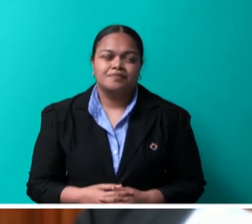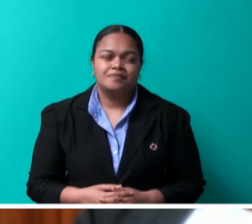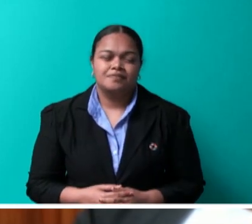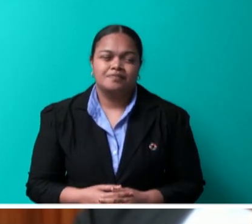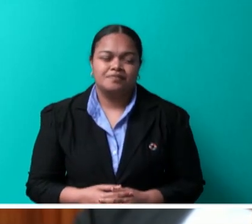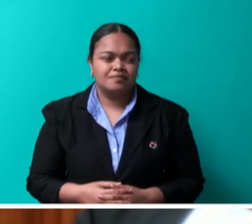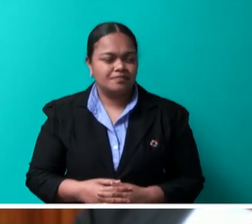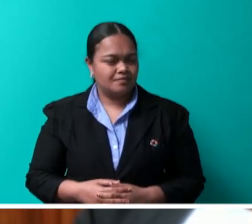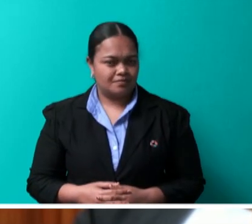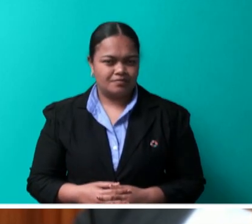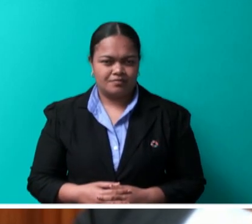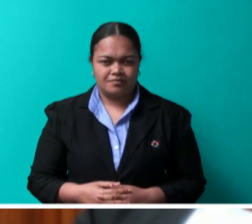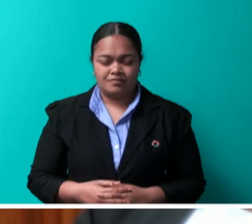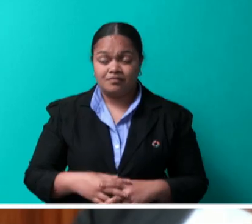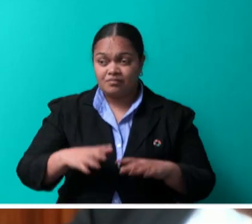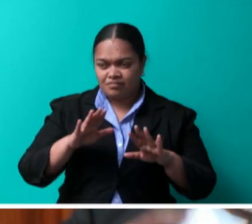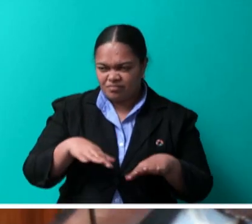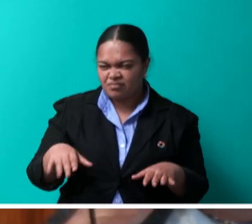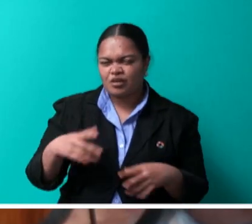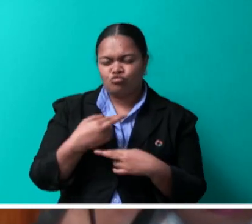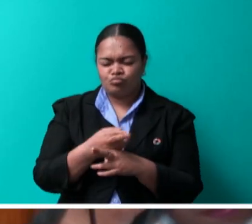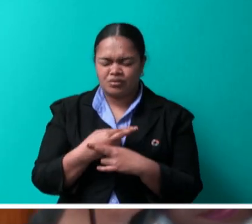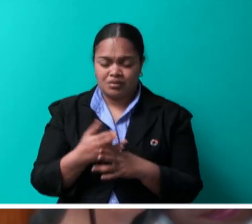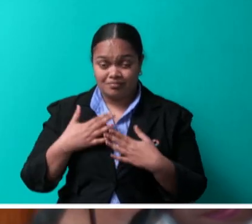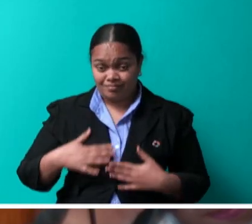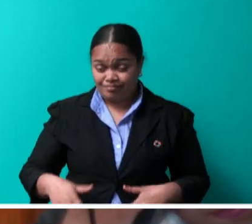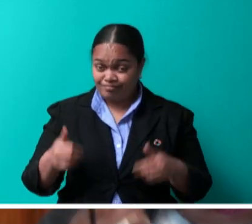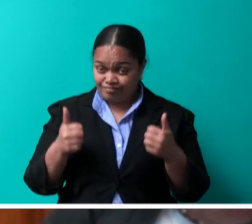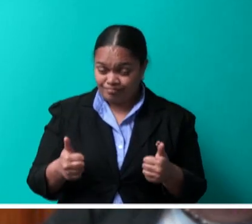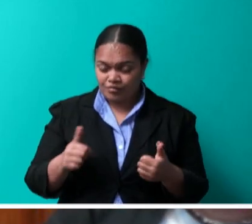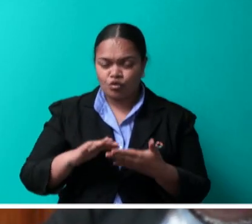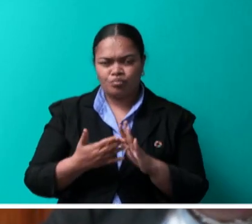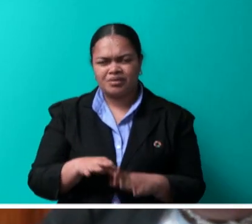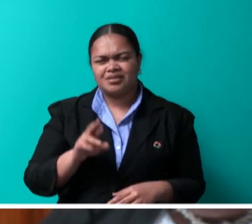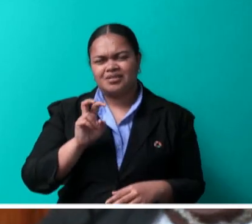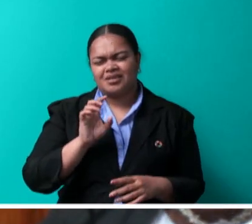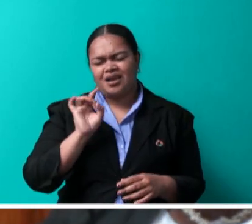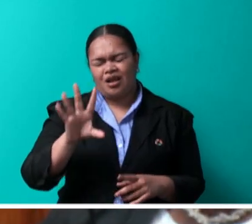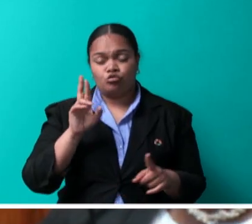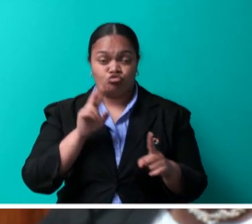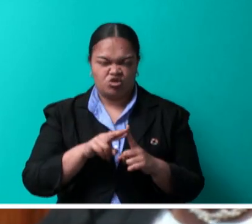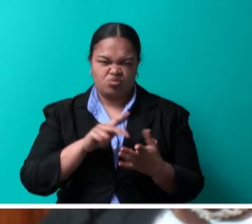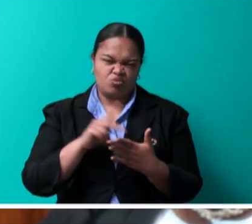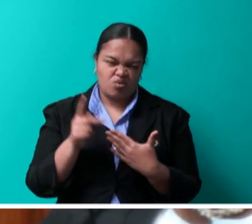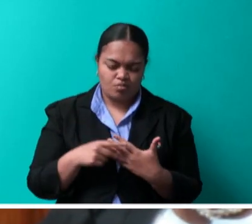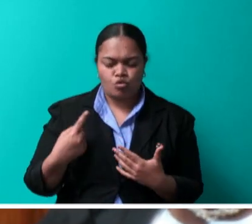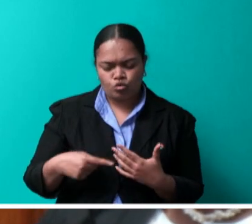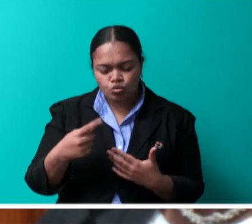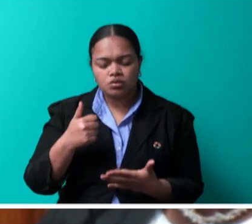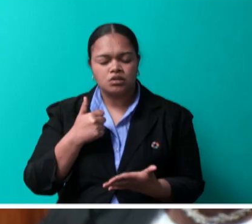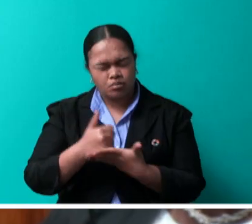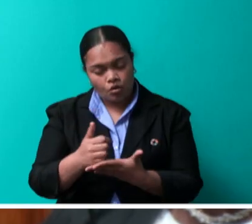health, adolescent health, reproductive health, community outreach programs continue supporting